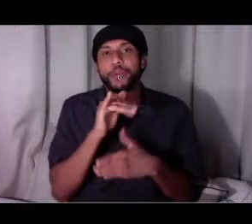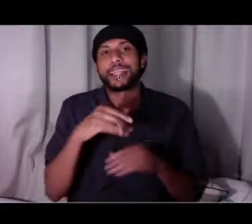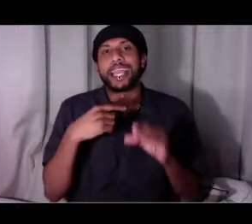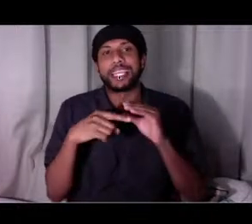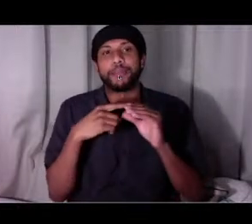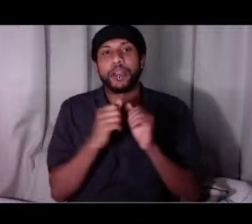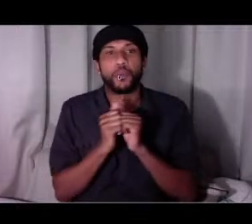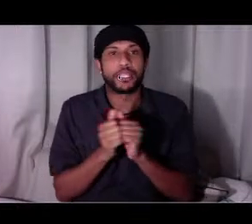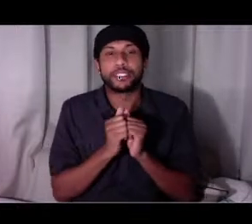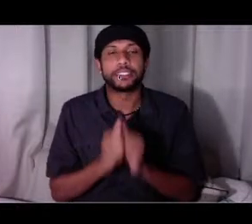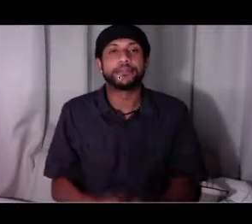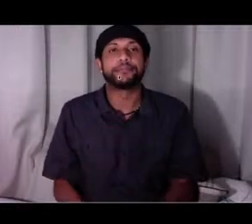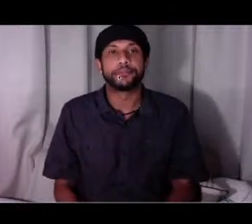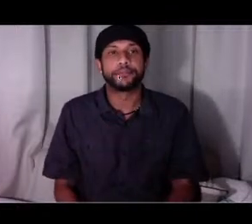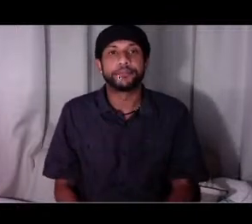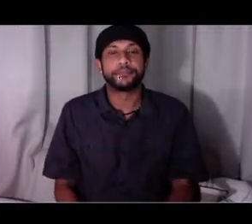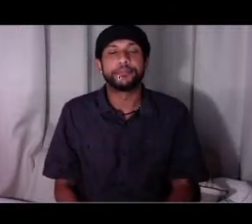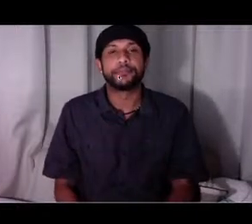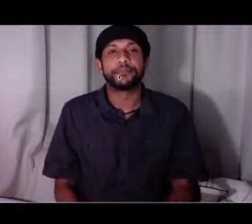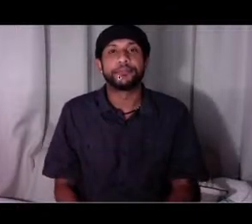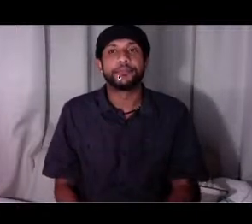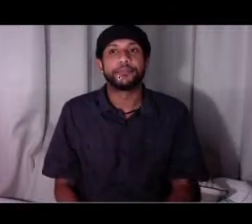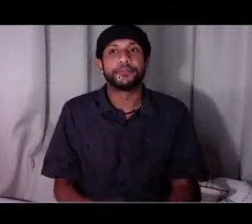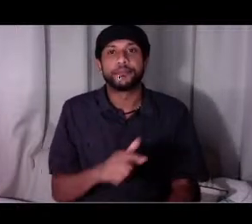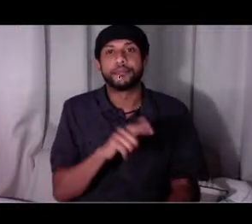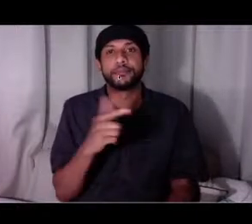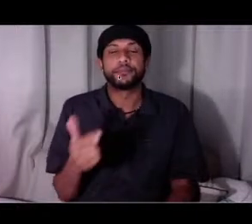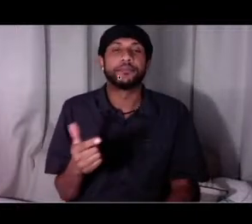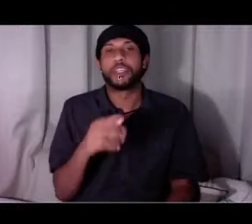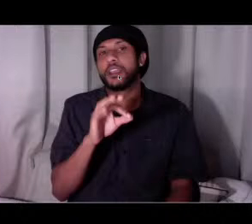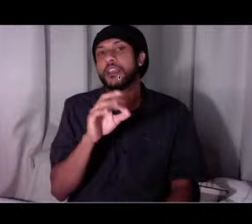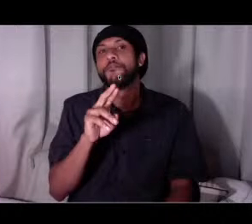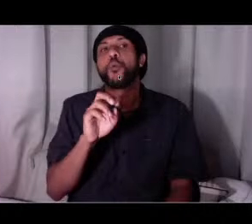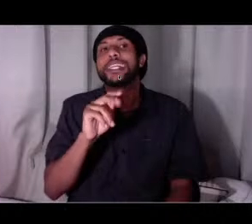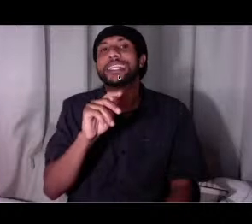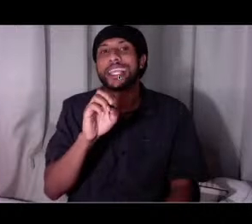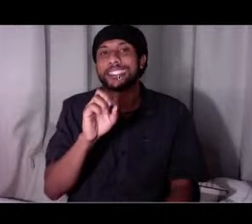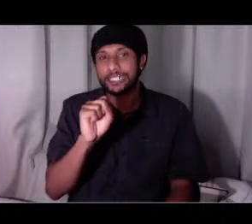with us uh next I'd like to call on board member